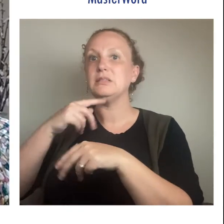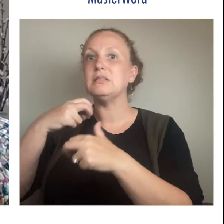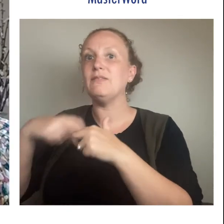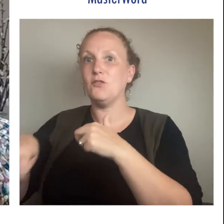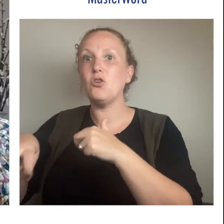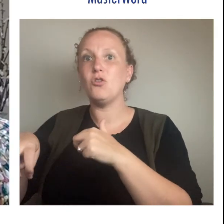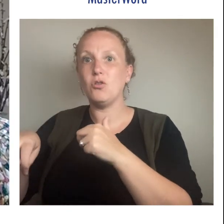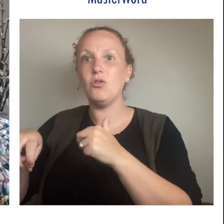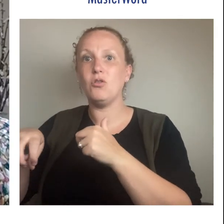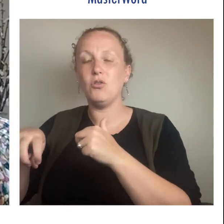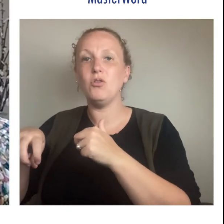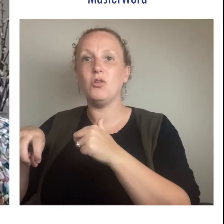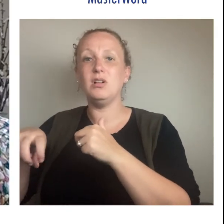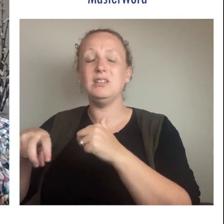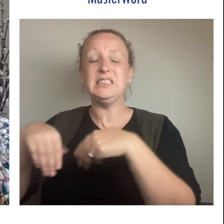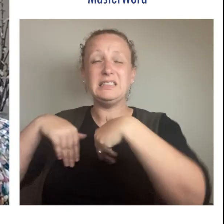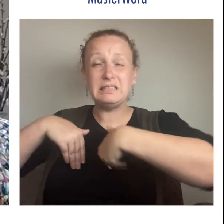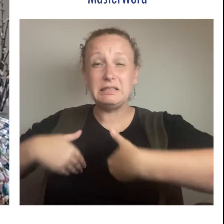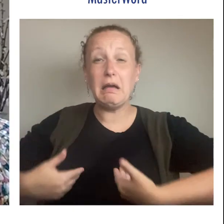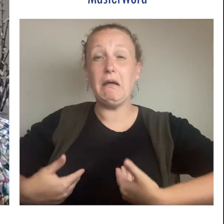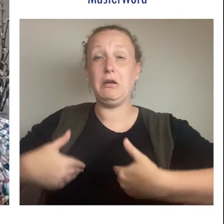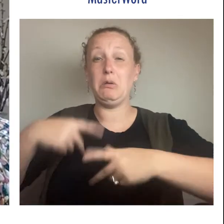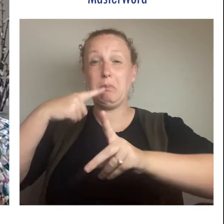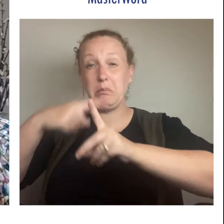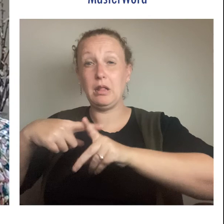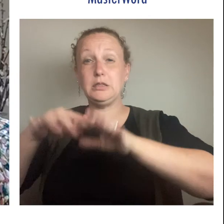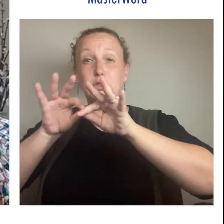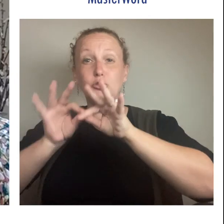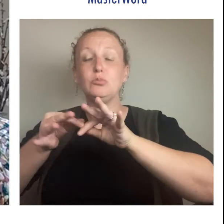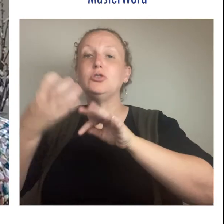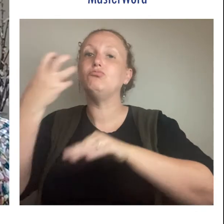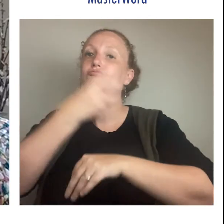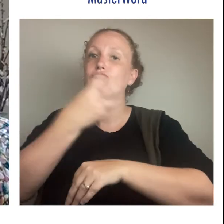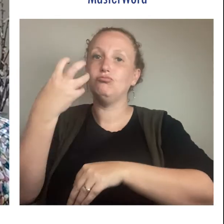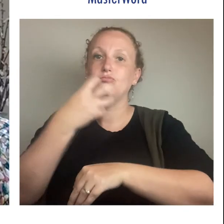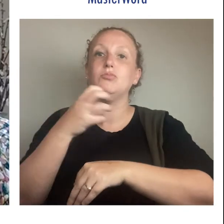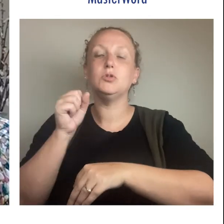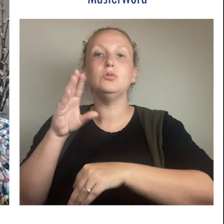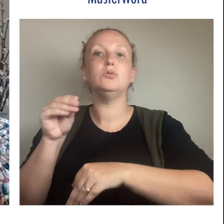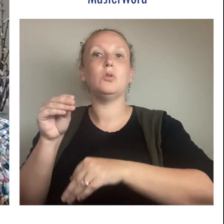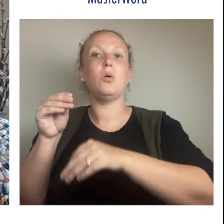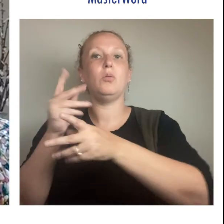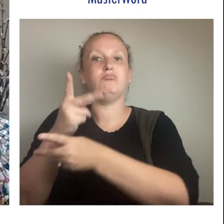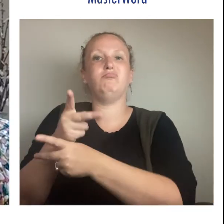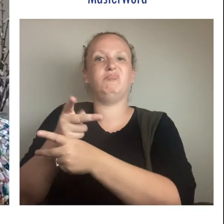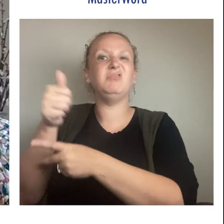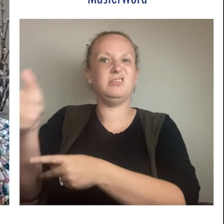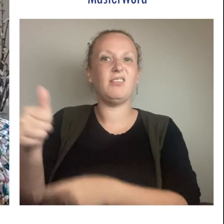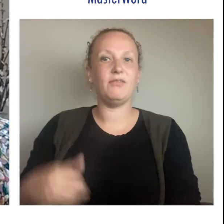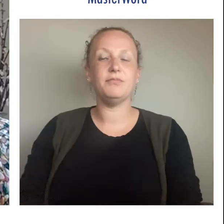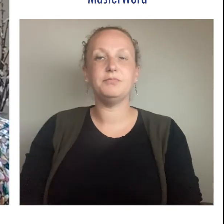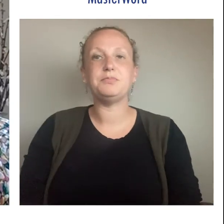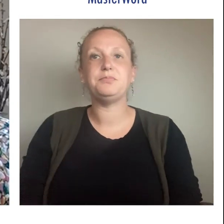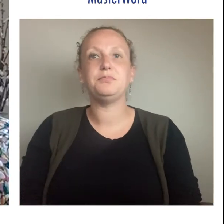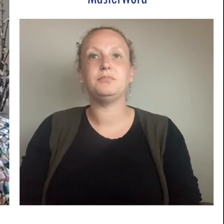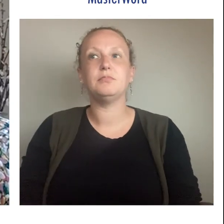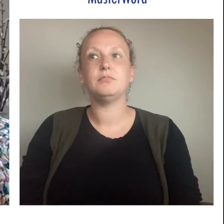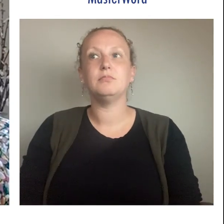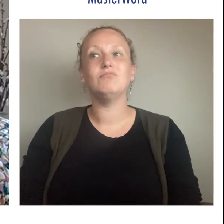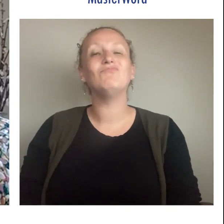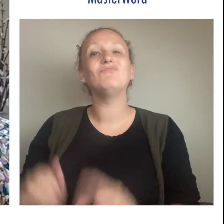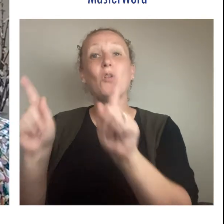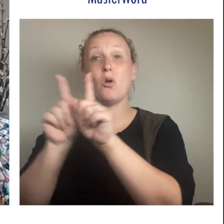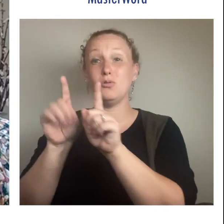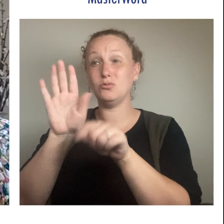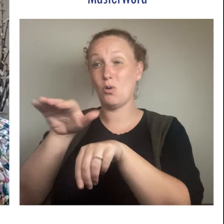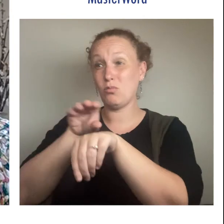job to do. I've noticed that, and so that's another thing I would put on the list. And also just